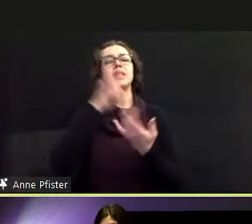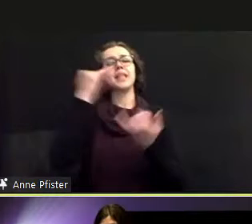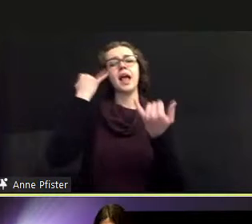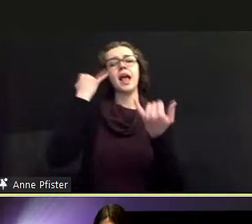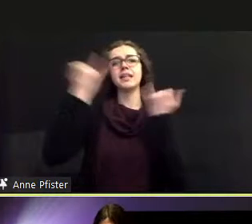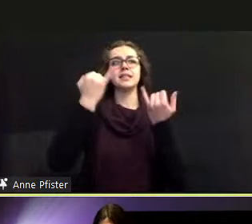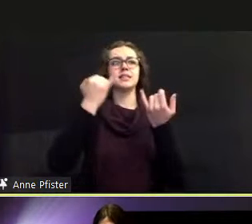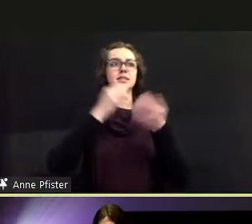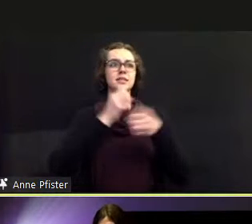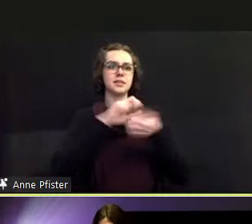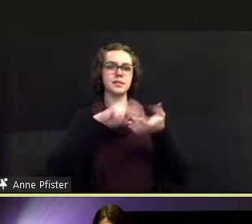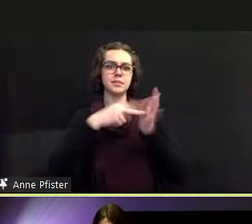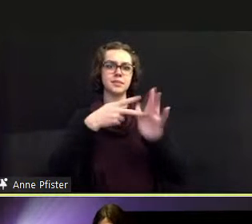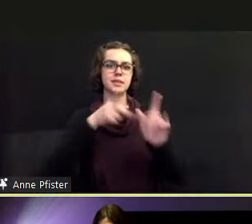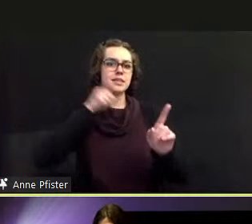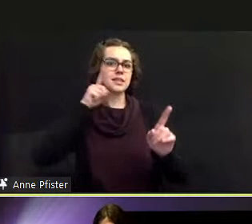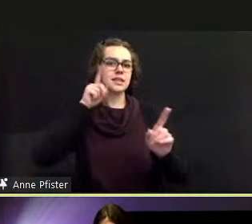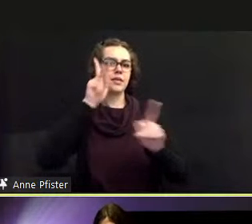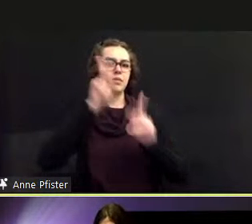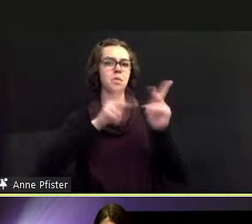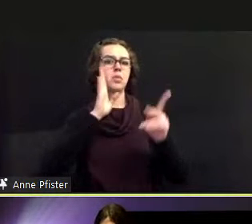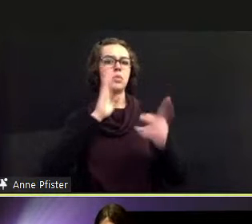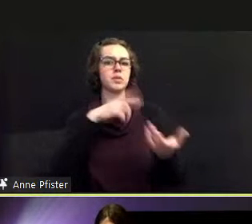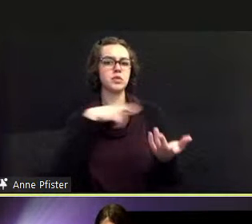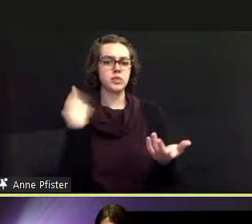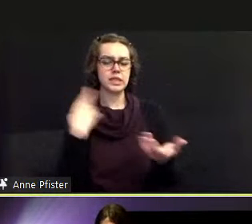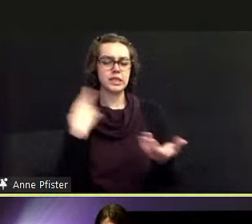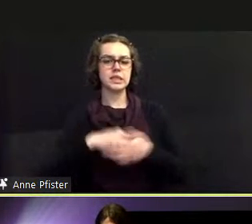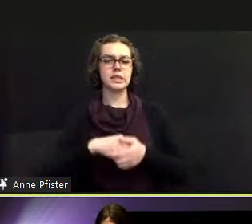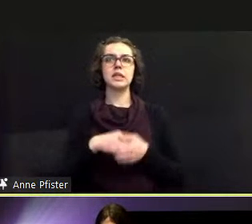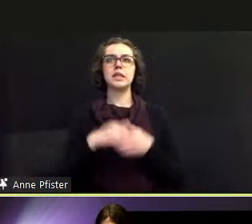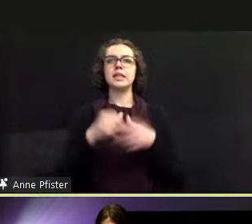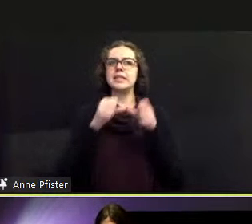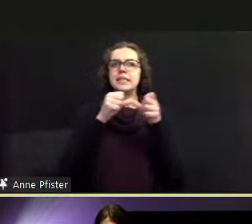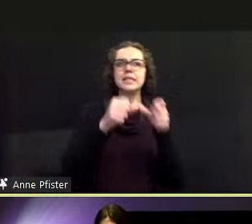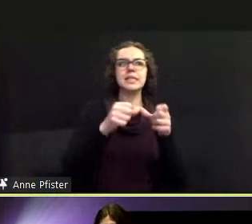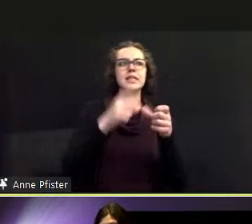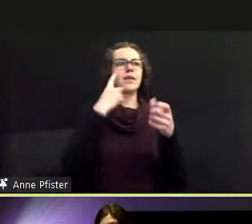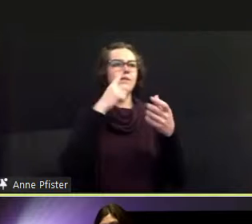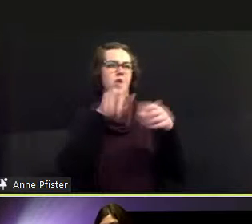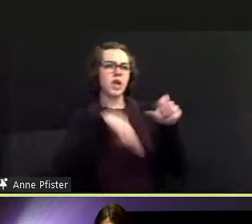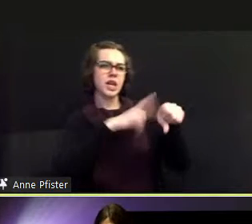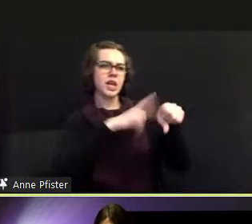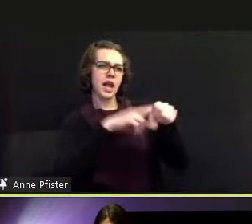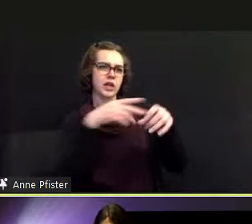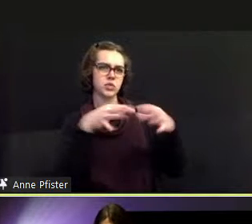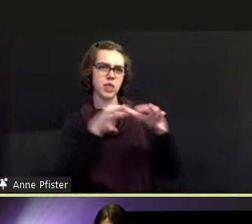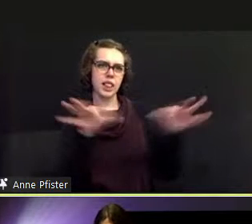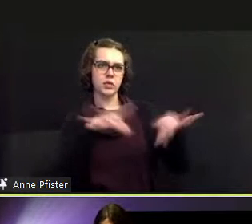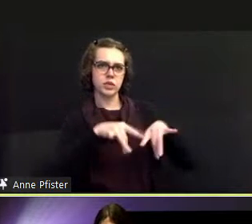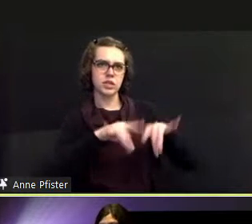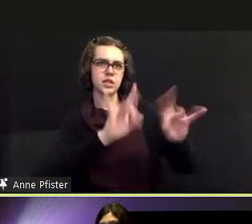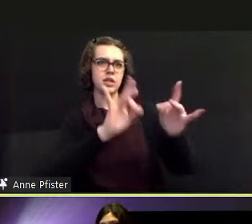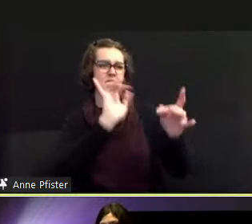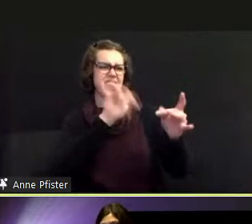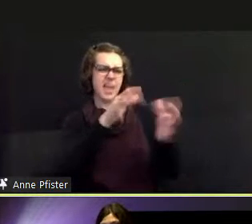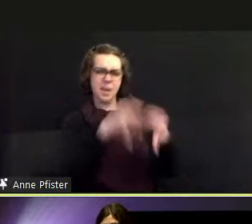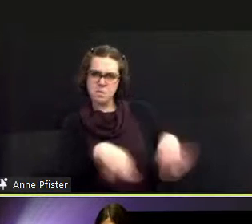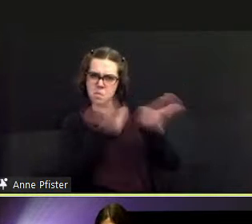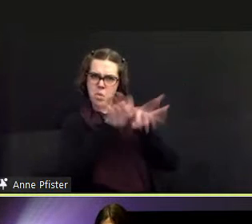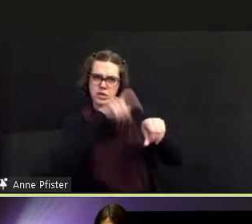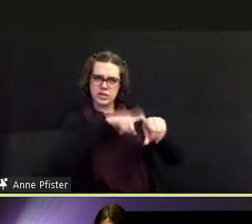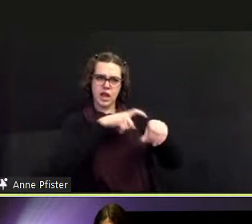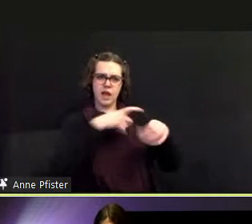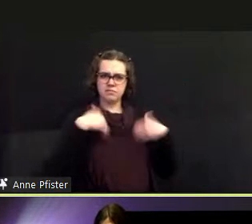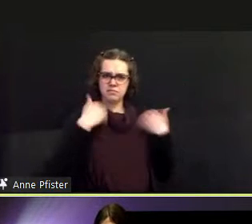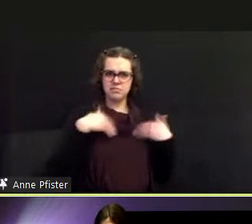of experiencing, and here I'm quoting Murray, persistent lack of unhindered access to natural language during the critical period for language acquisition, an experience